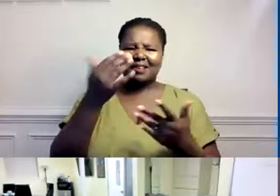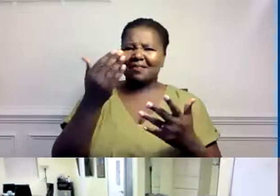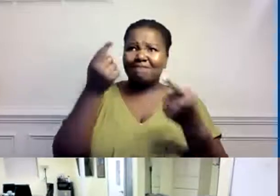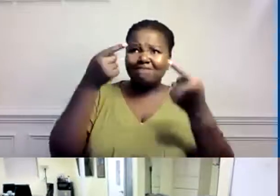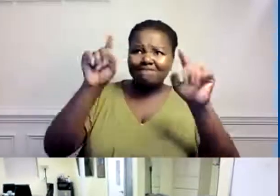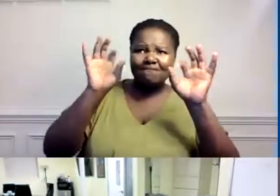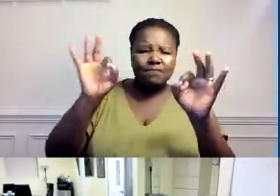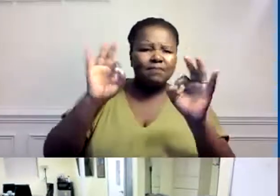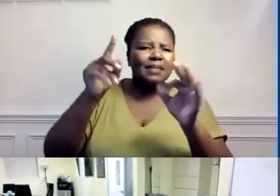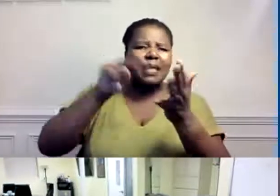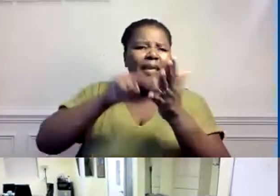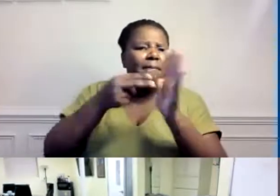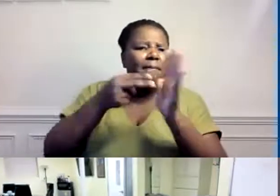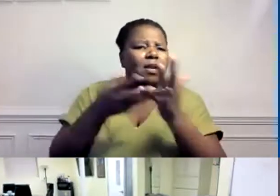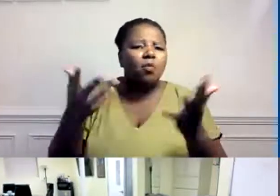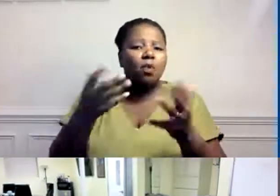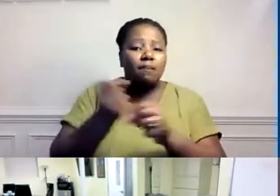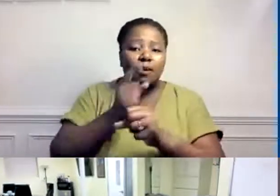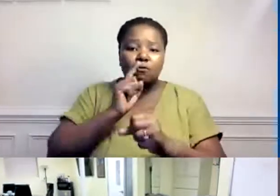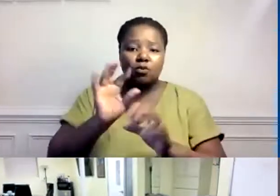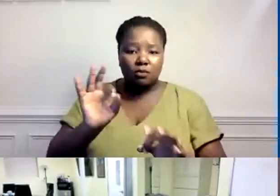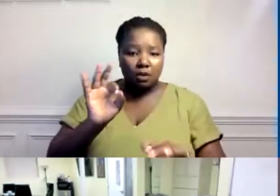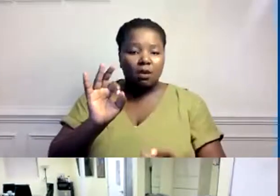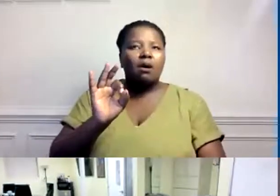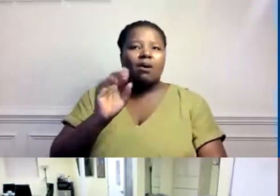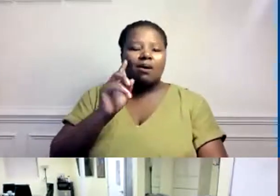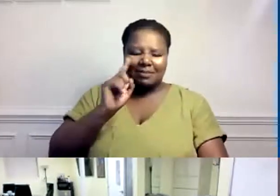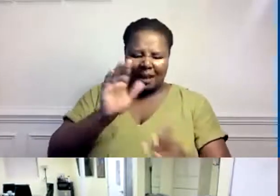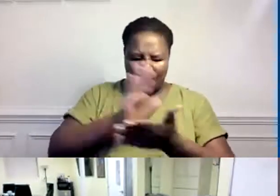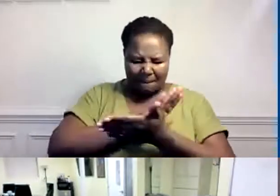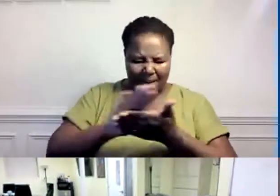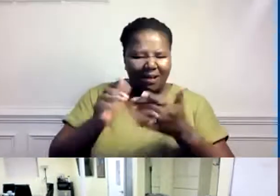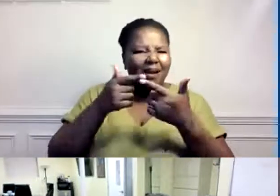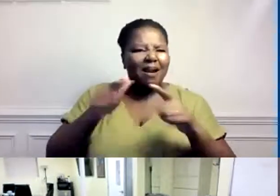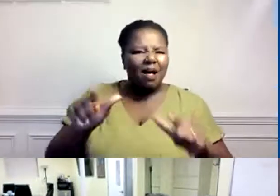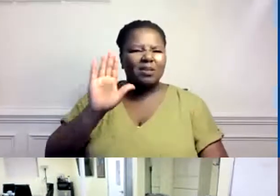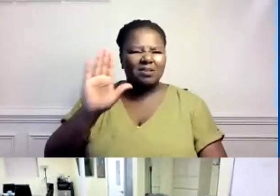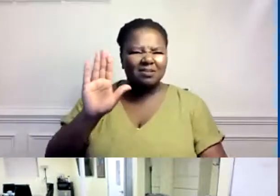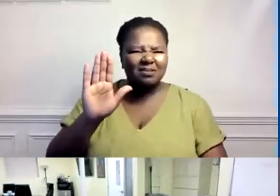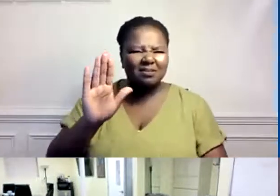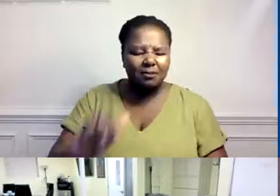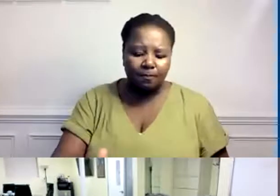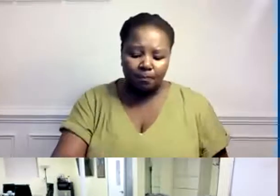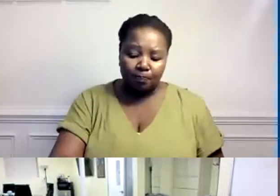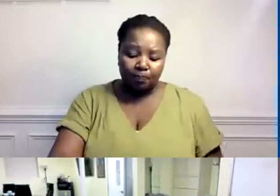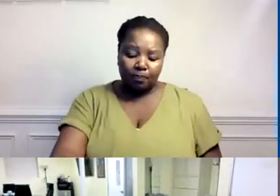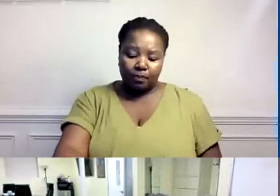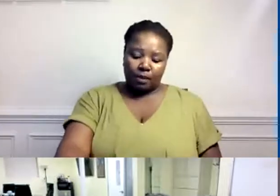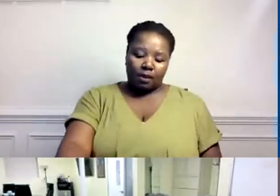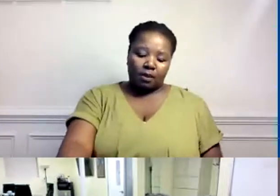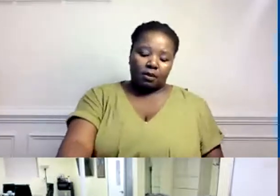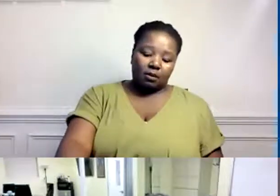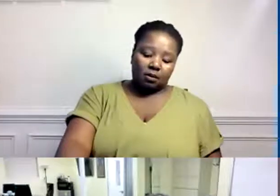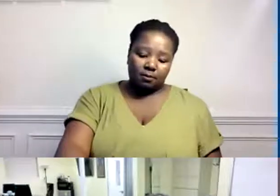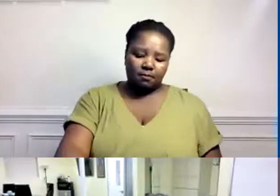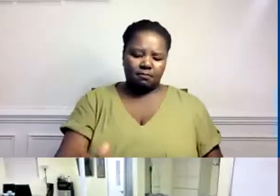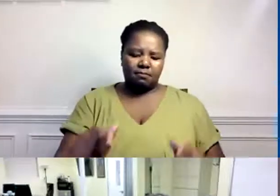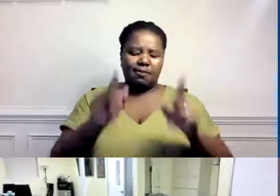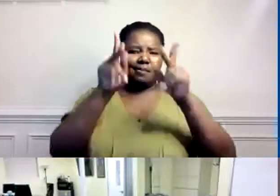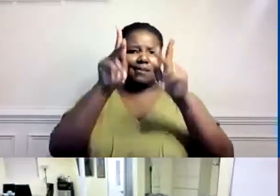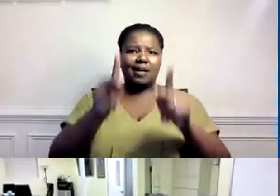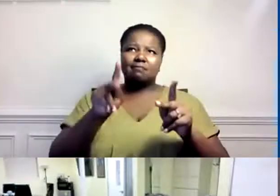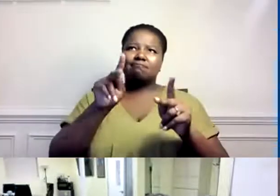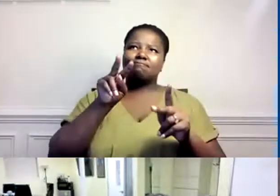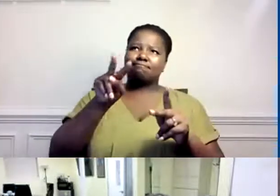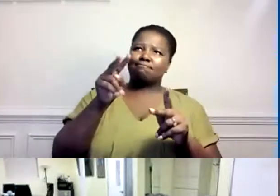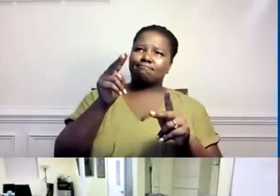sure we're able to provide what we call plain language, but really language that anybody can sort of look at, understand, and say,